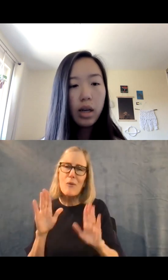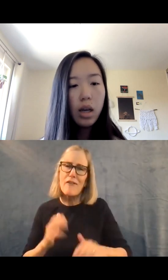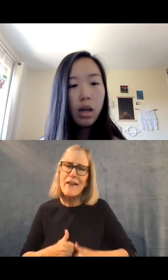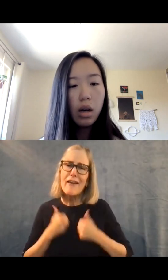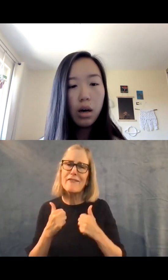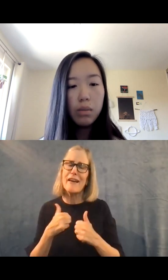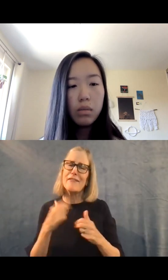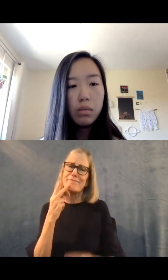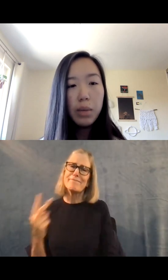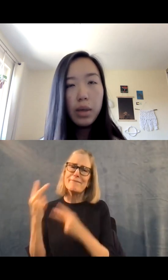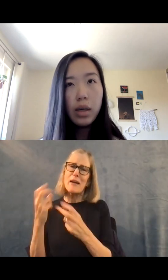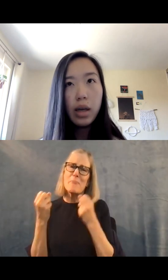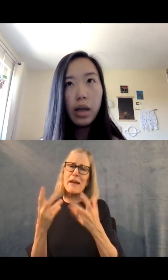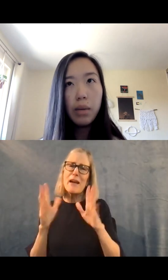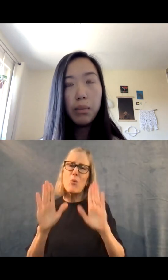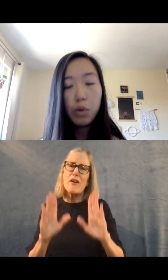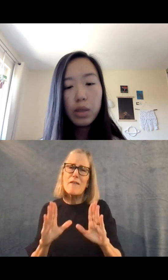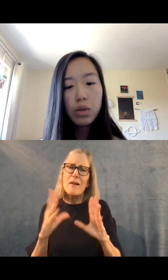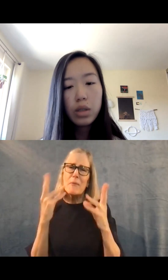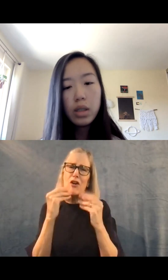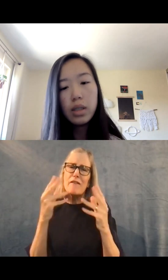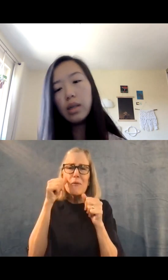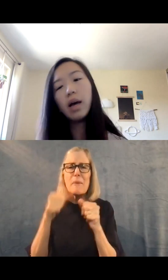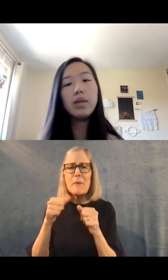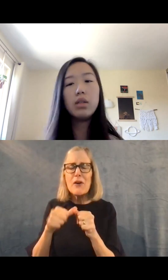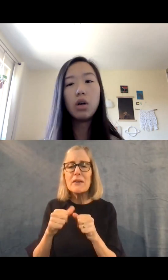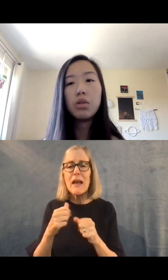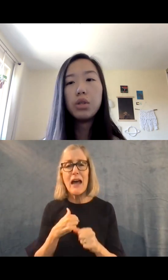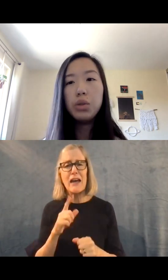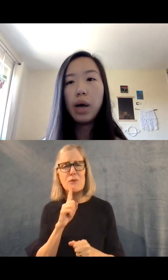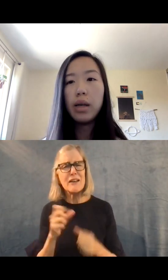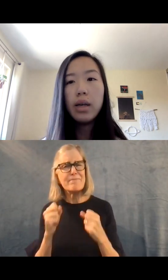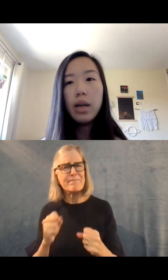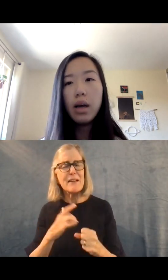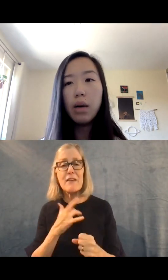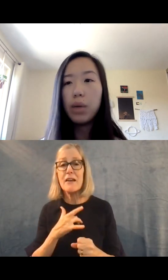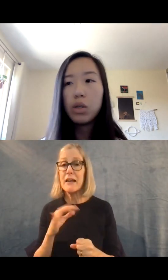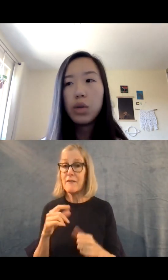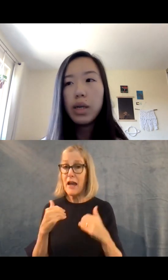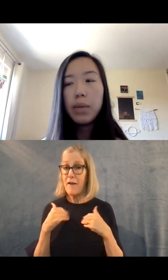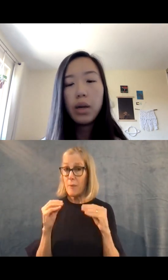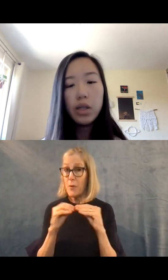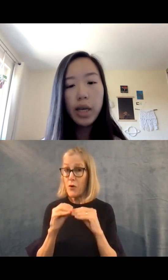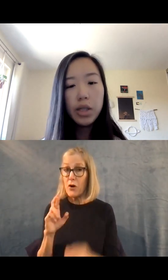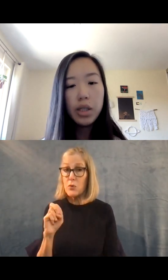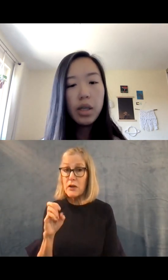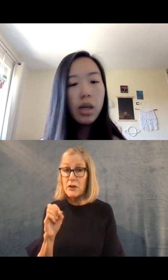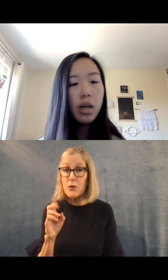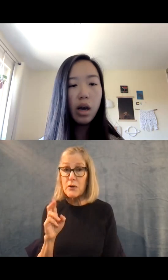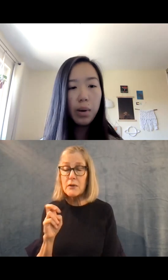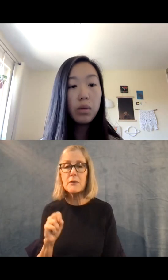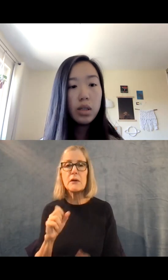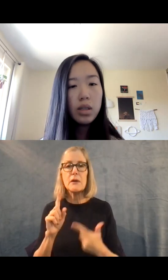that maybe getting more resources and having doctors who had better training, better